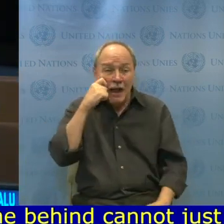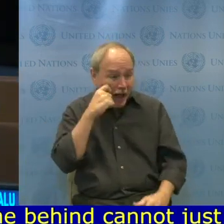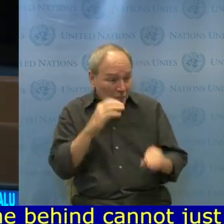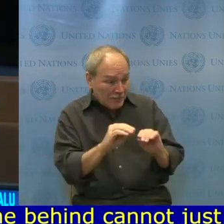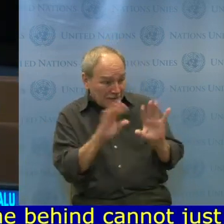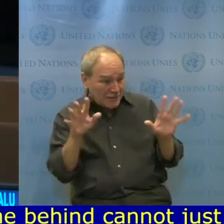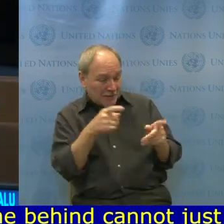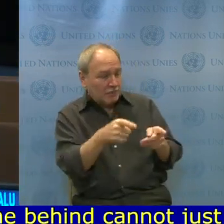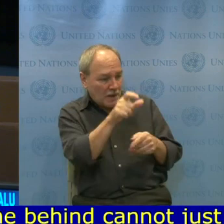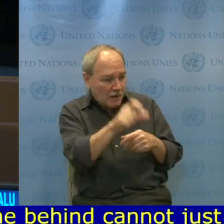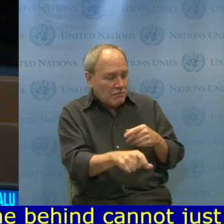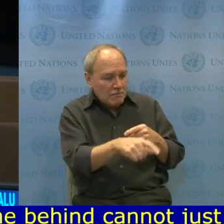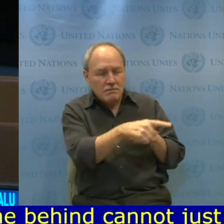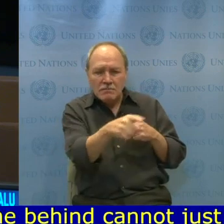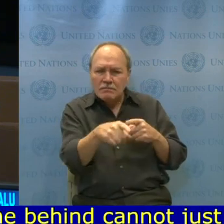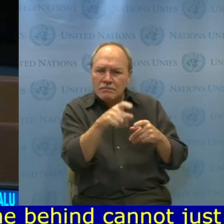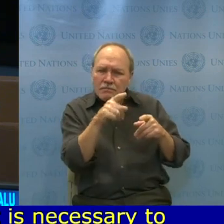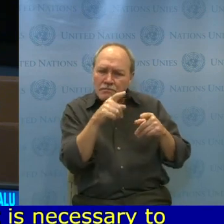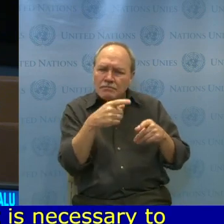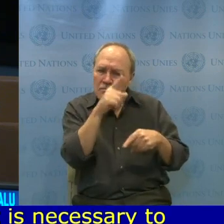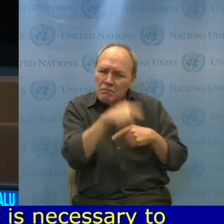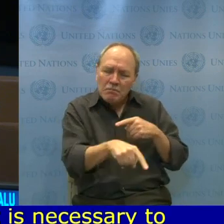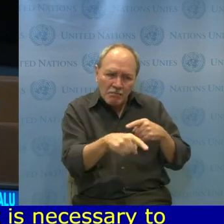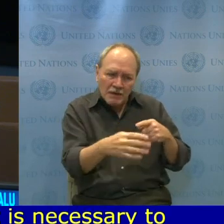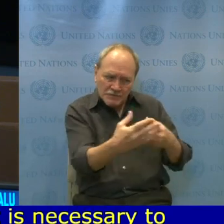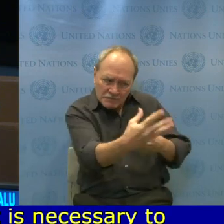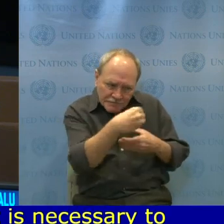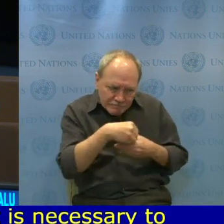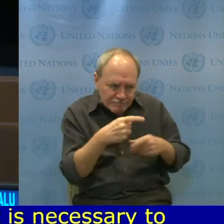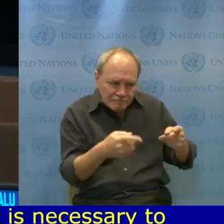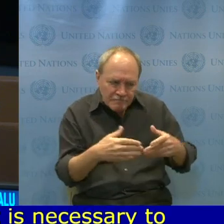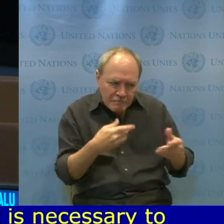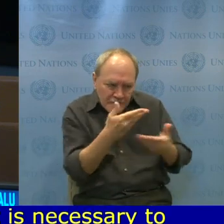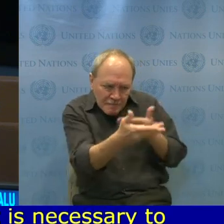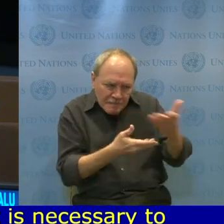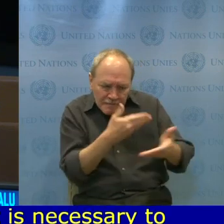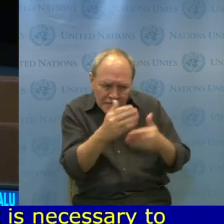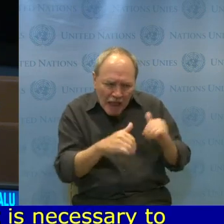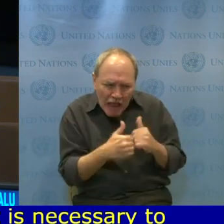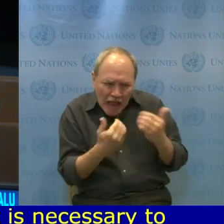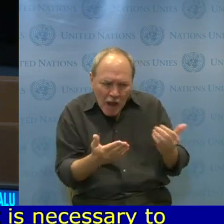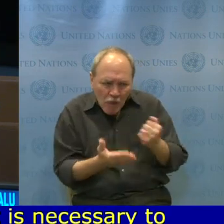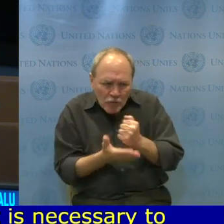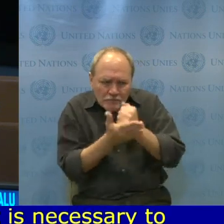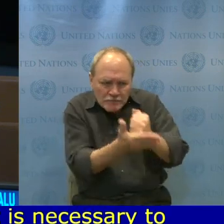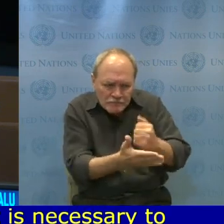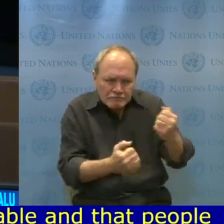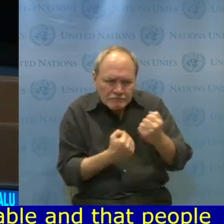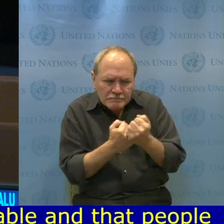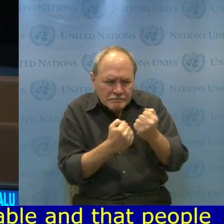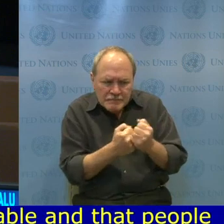needs and to lead the design and delivery of programmes intended to address those needs. Thank you for your attention.